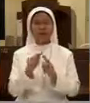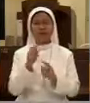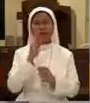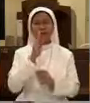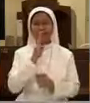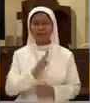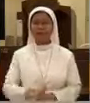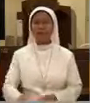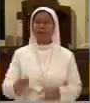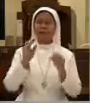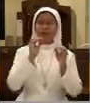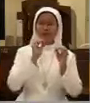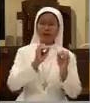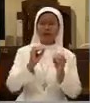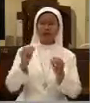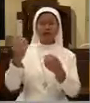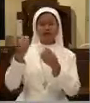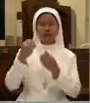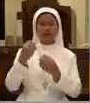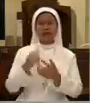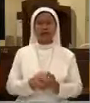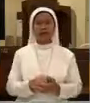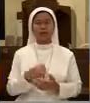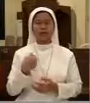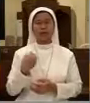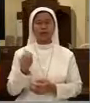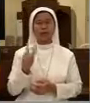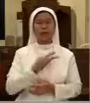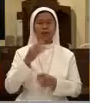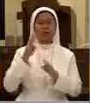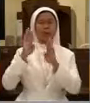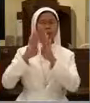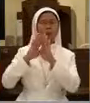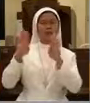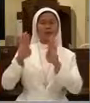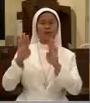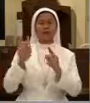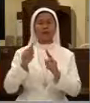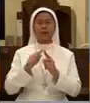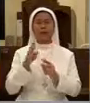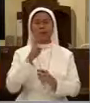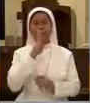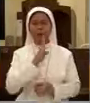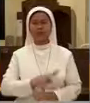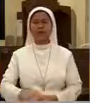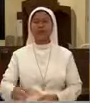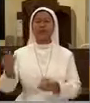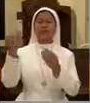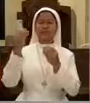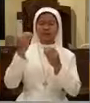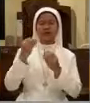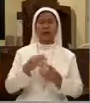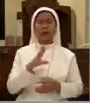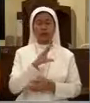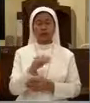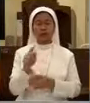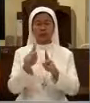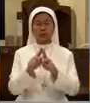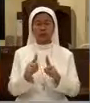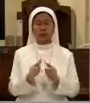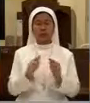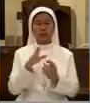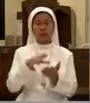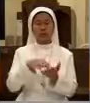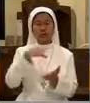for continuing evangelization, the openness to be evangelized, no? And also to